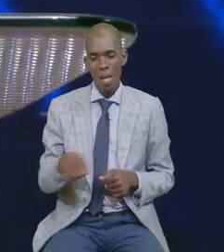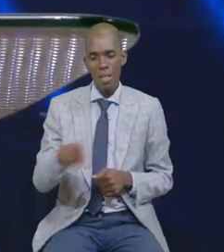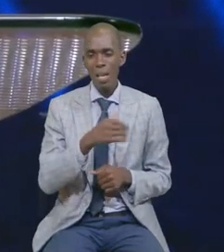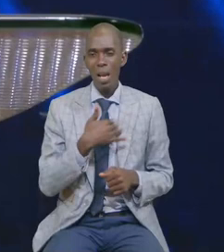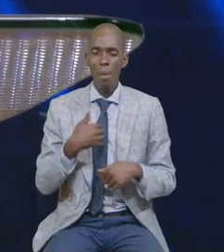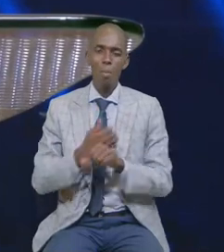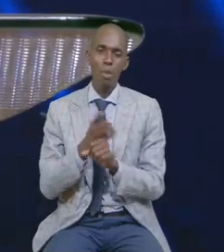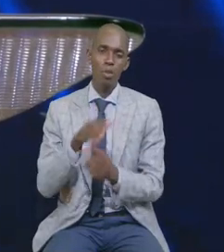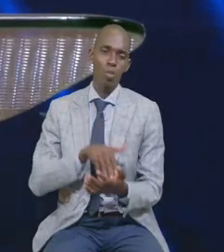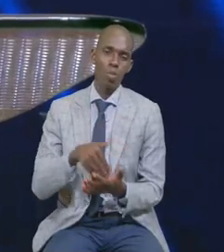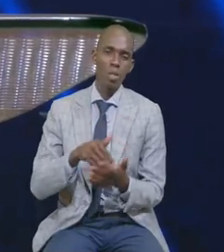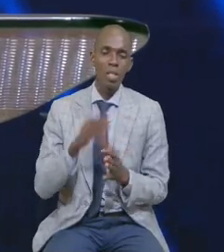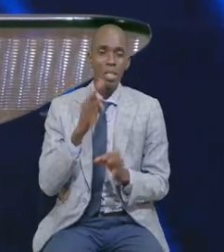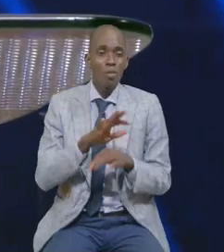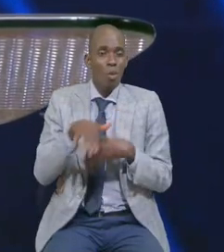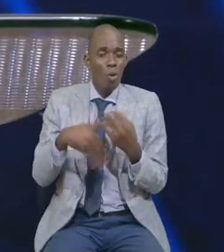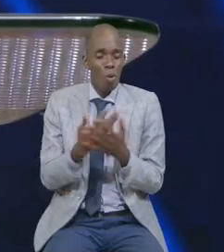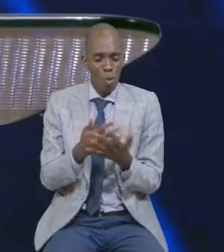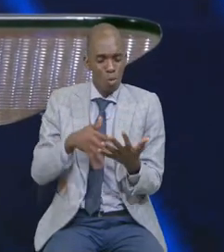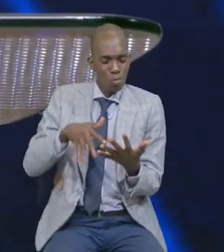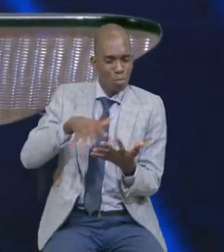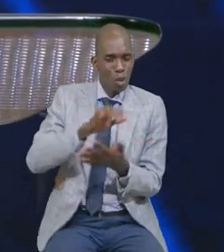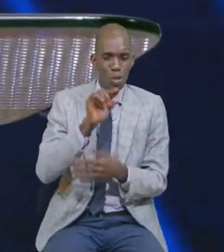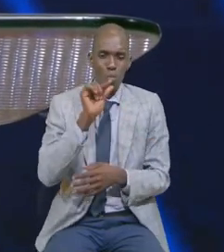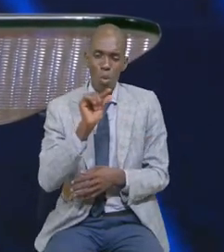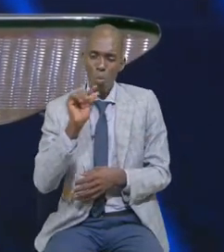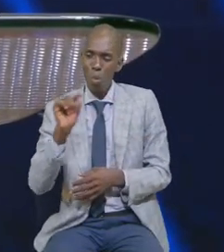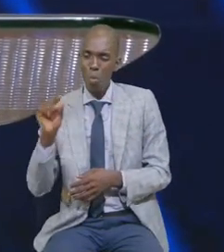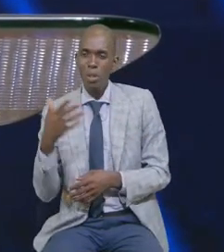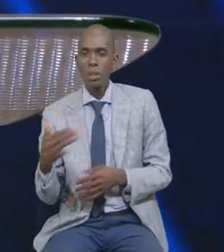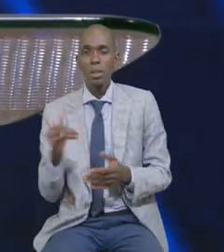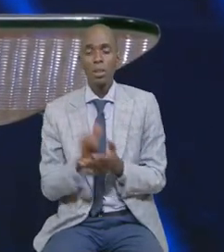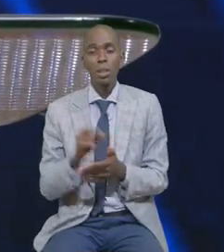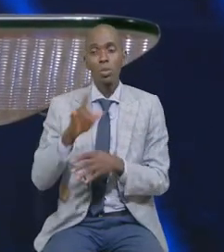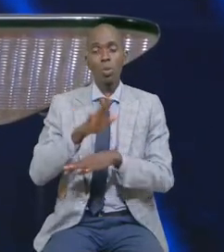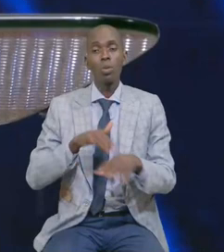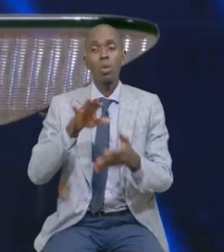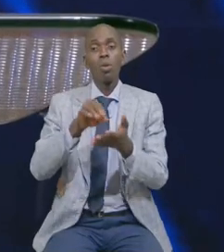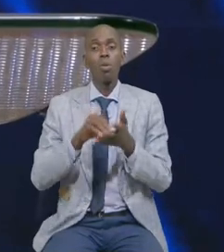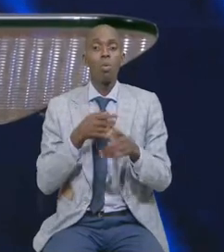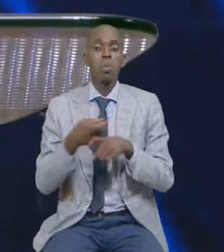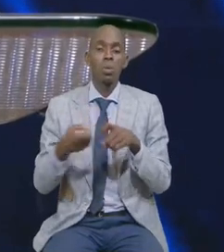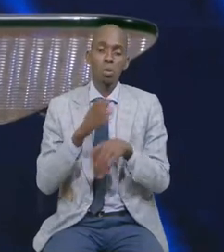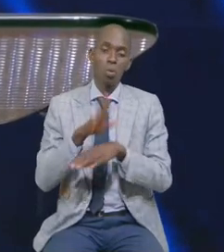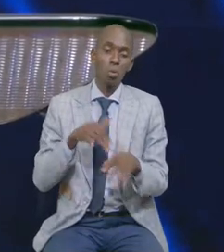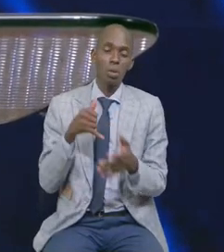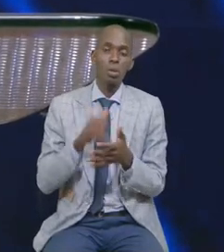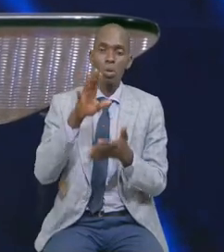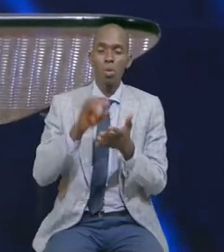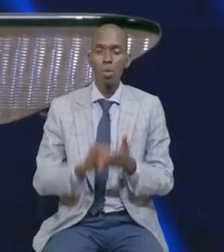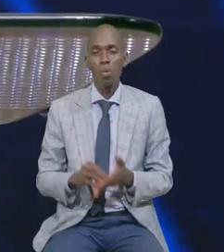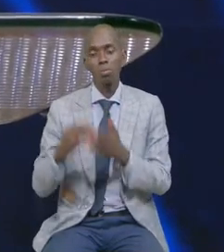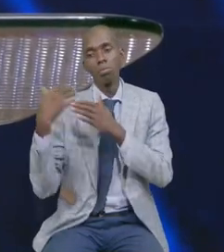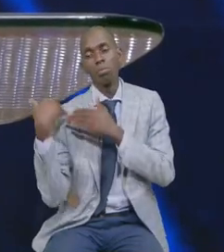these small things that are happening, that you call your own persecution, that you call your own cross, that you call your